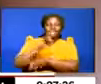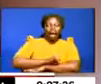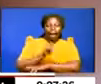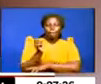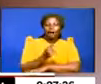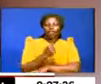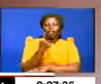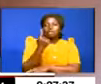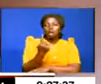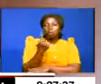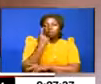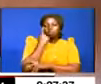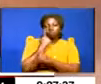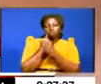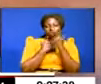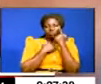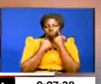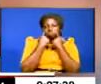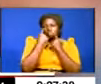emoji.